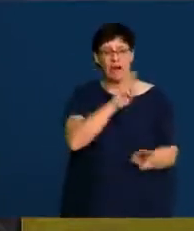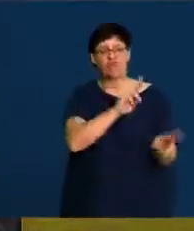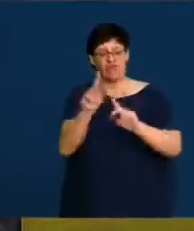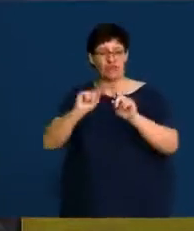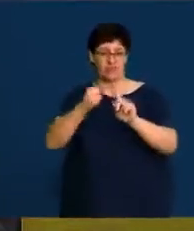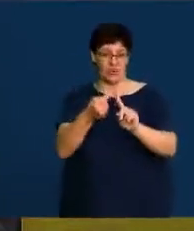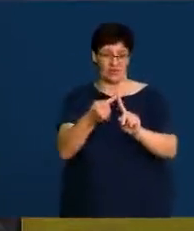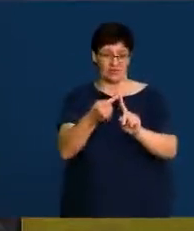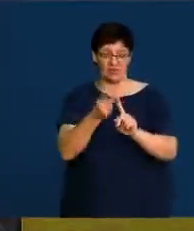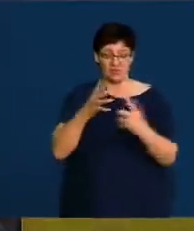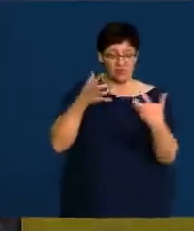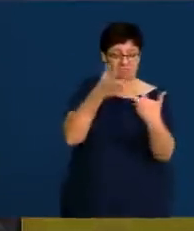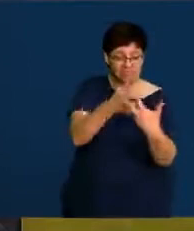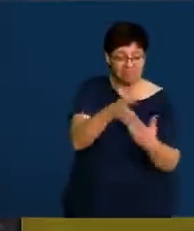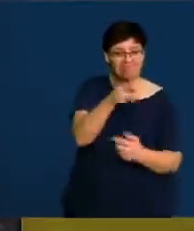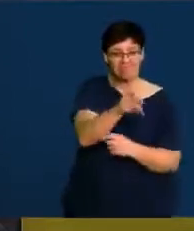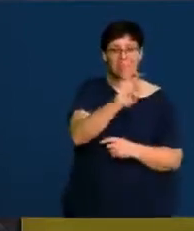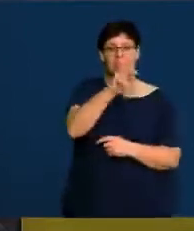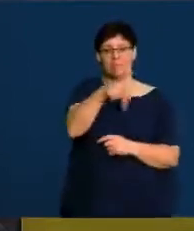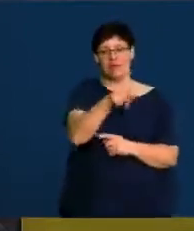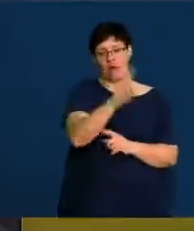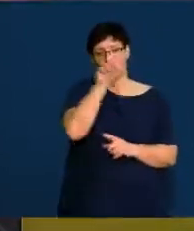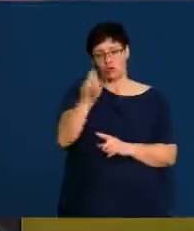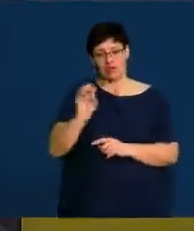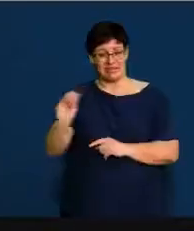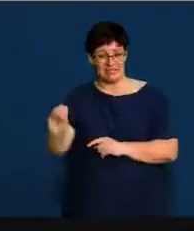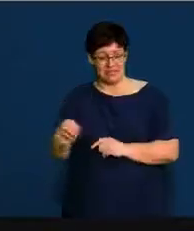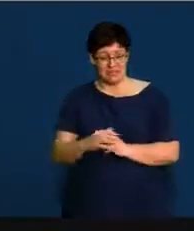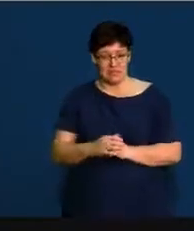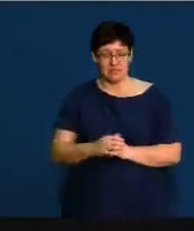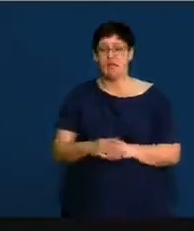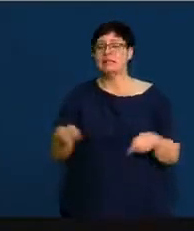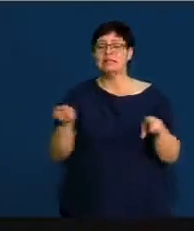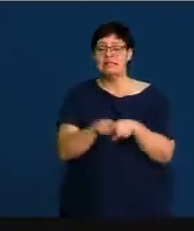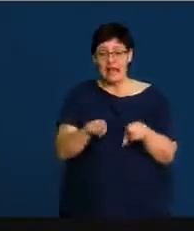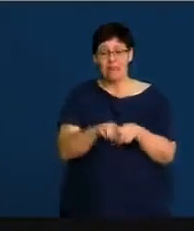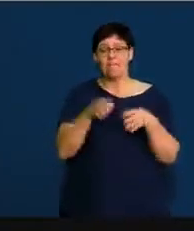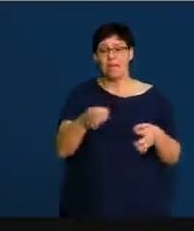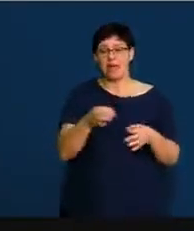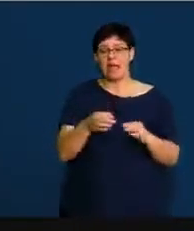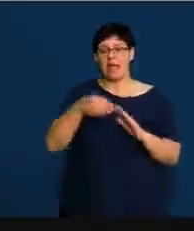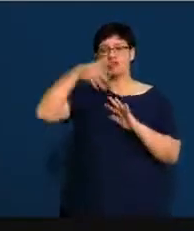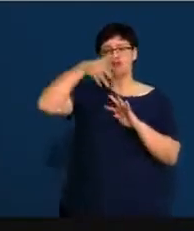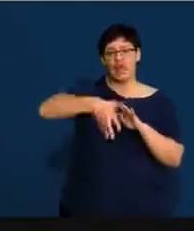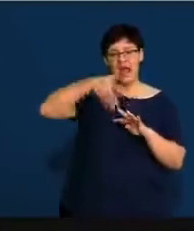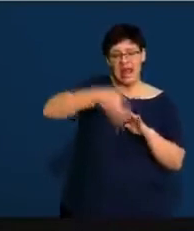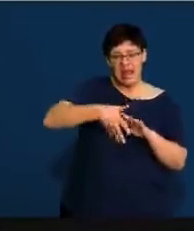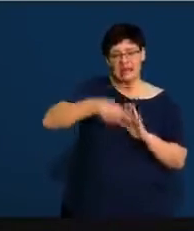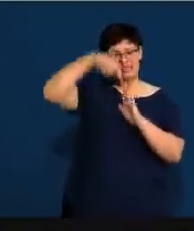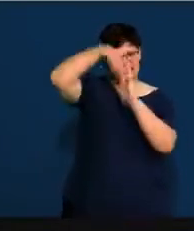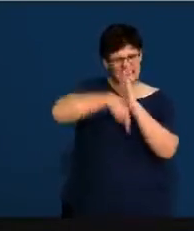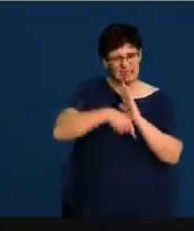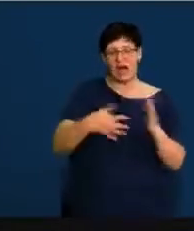point according to the block reference in your question. In the same paper, drainage density. And